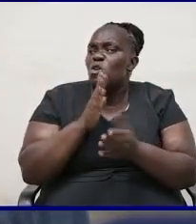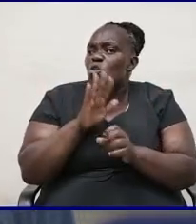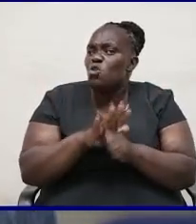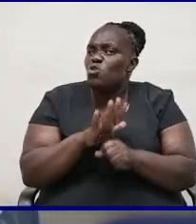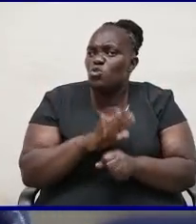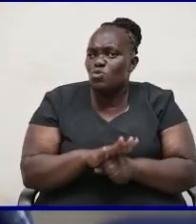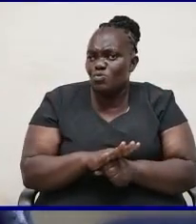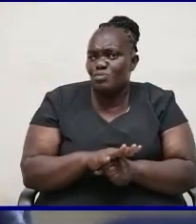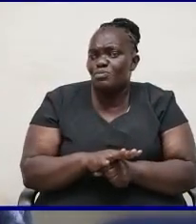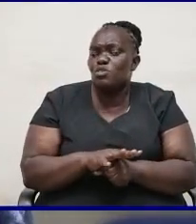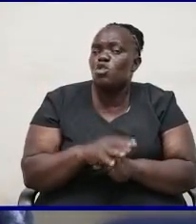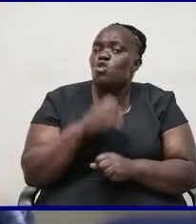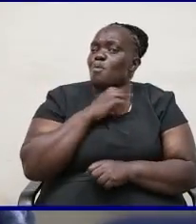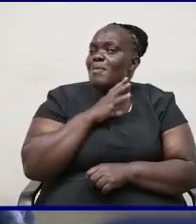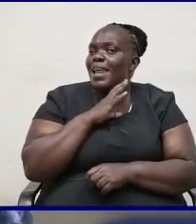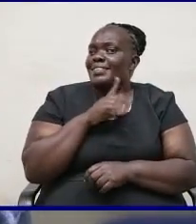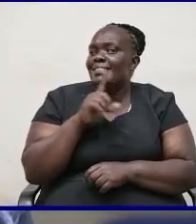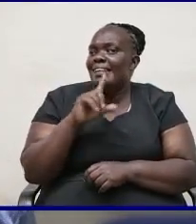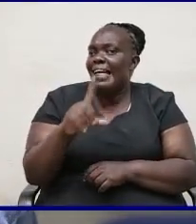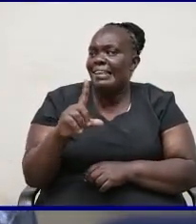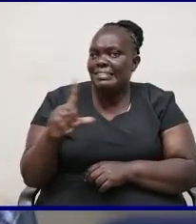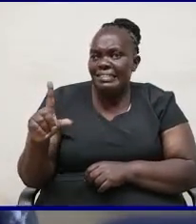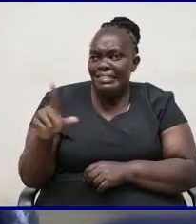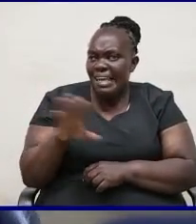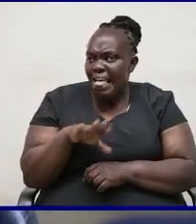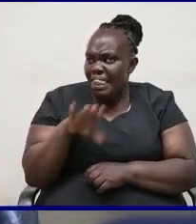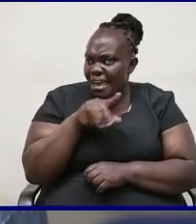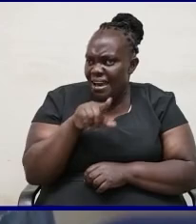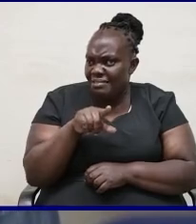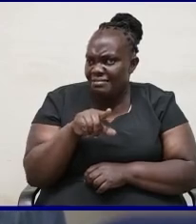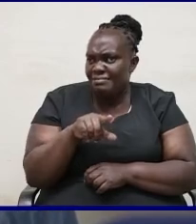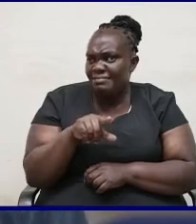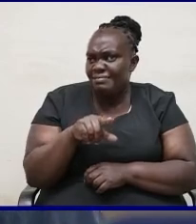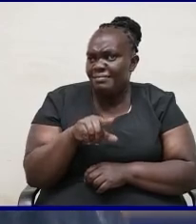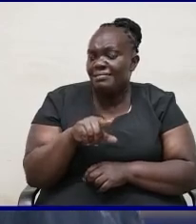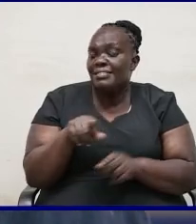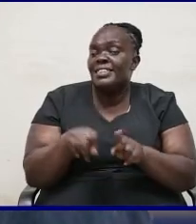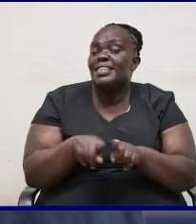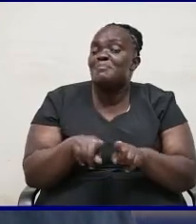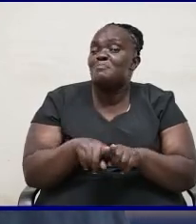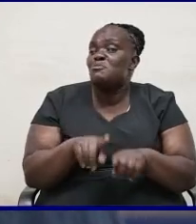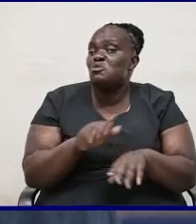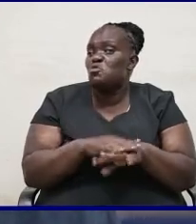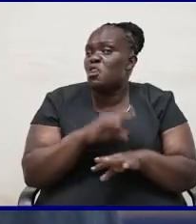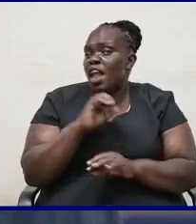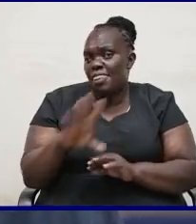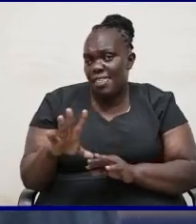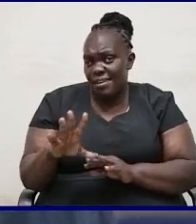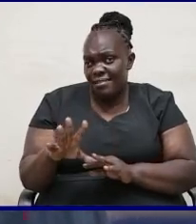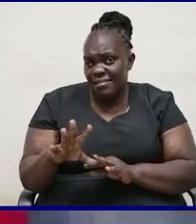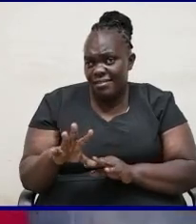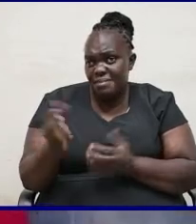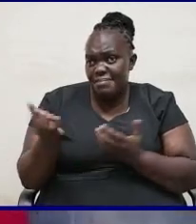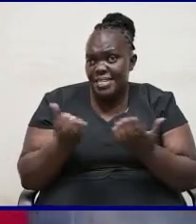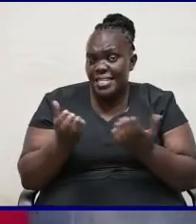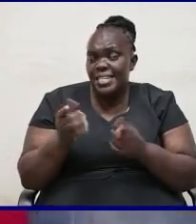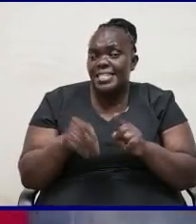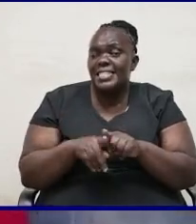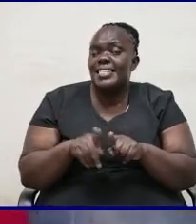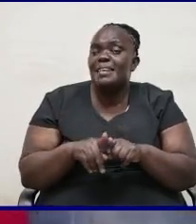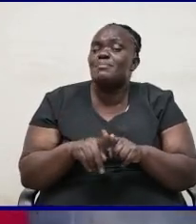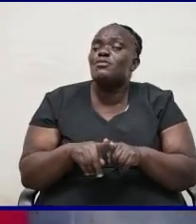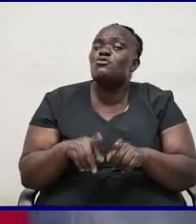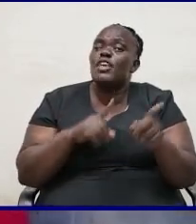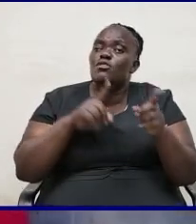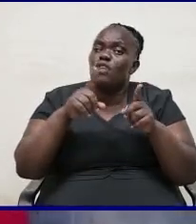the one of licenses that are out there, which has become prohibitive to setting up business, especially for